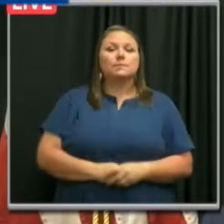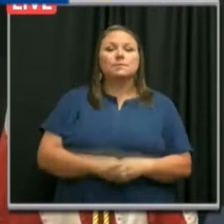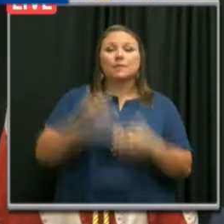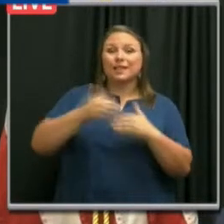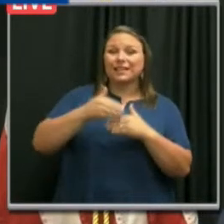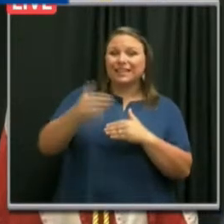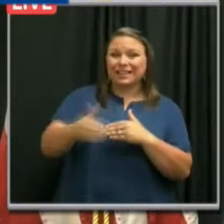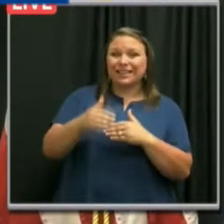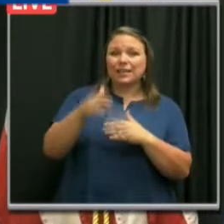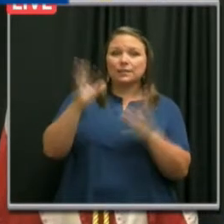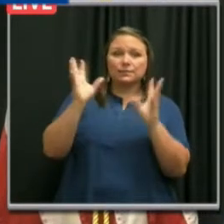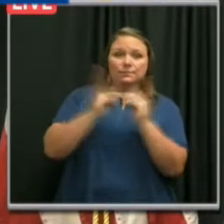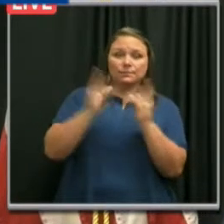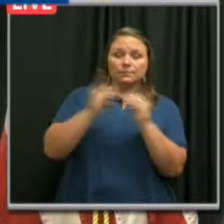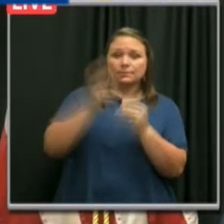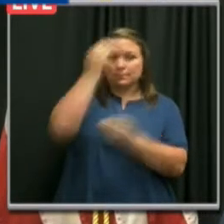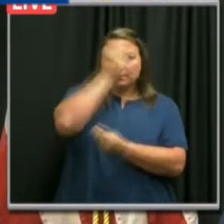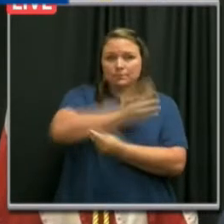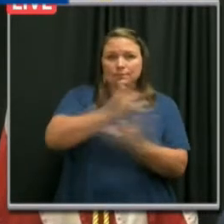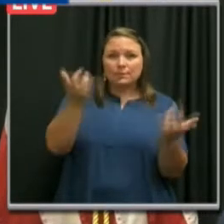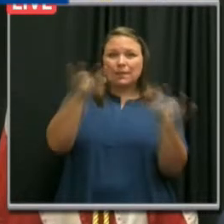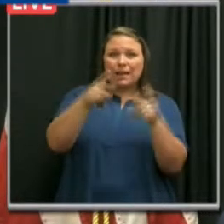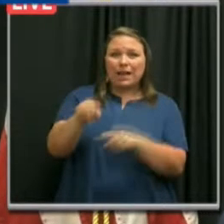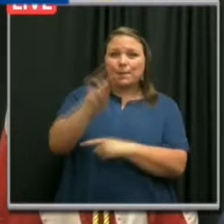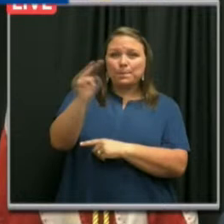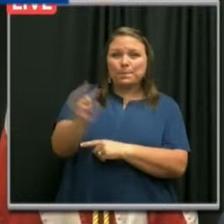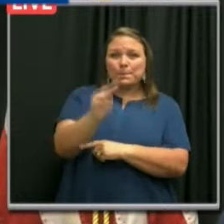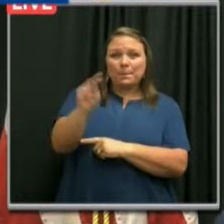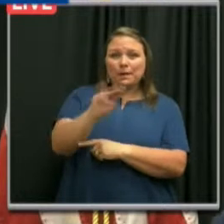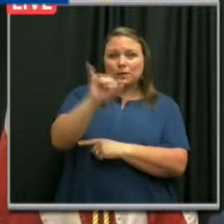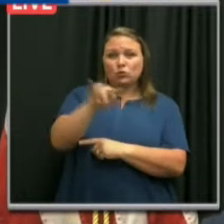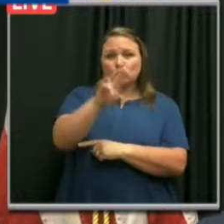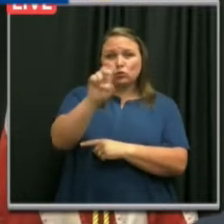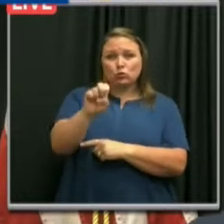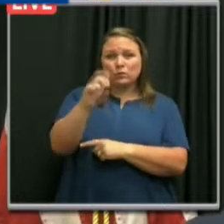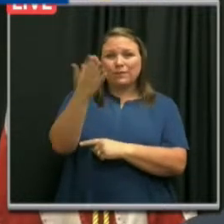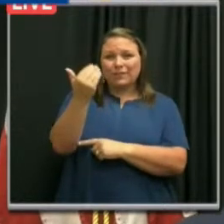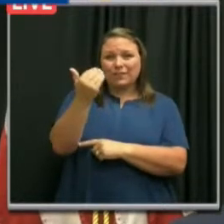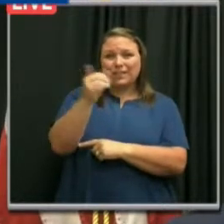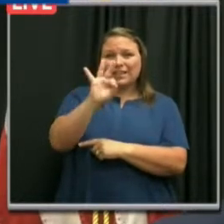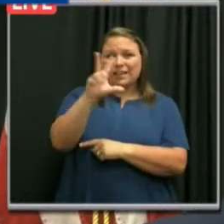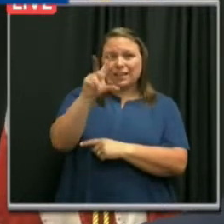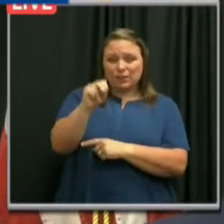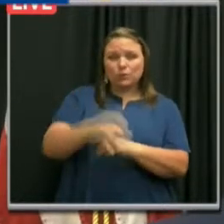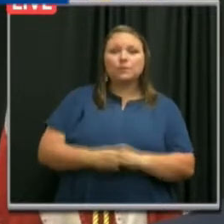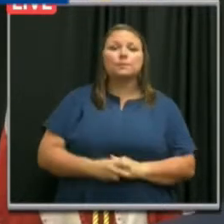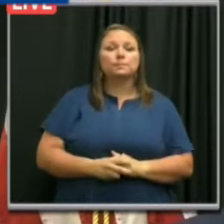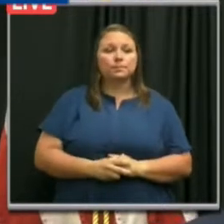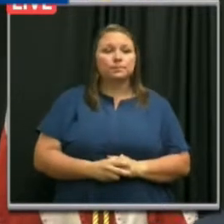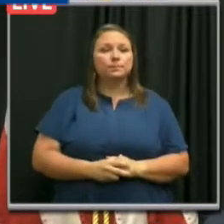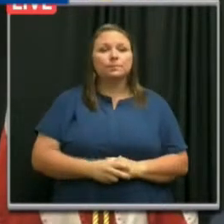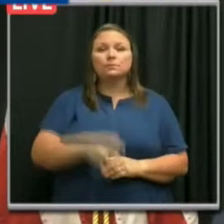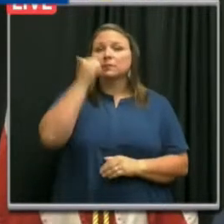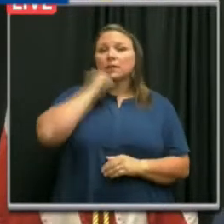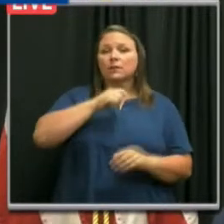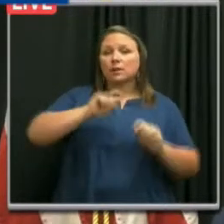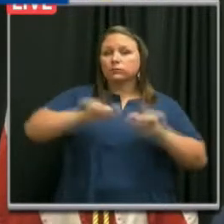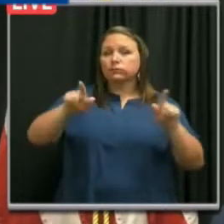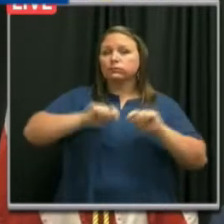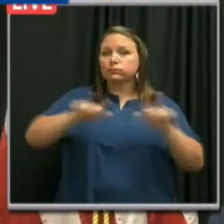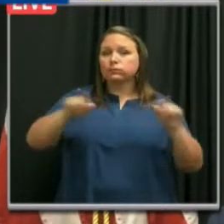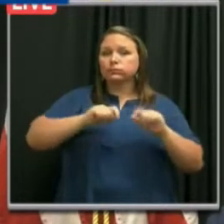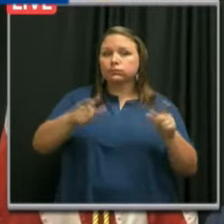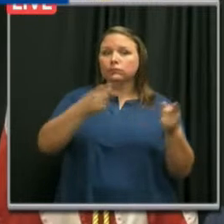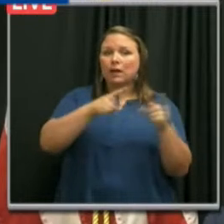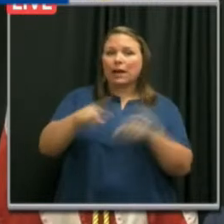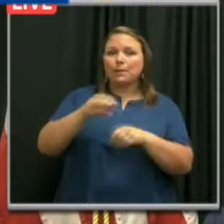next scheduled Metro COVID-19 press briefing will air on Monday, June 15th at 9:30 a.m. Daily updates will be